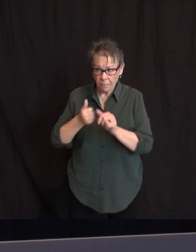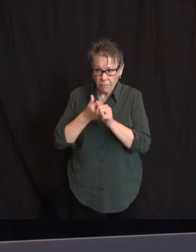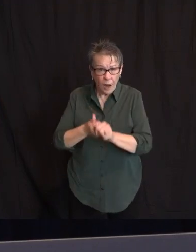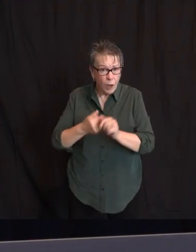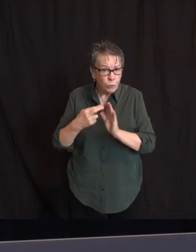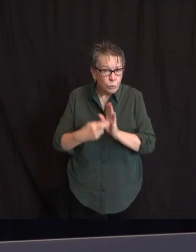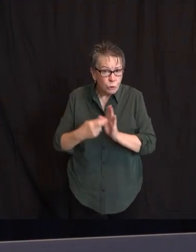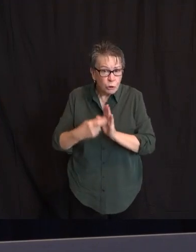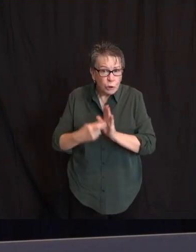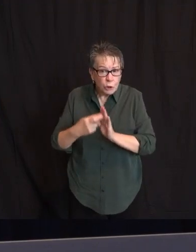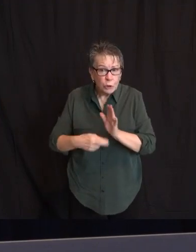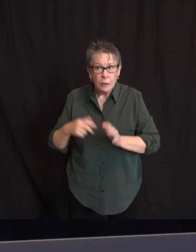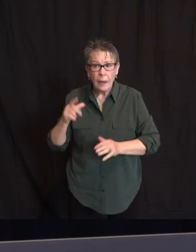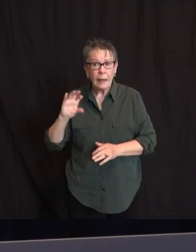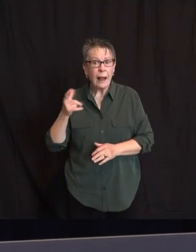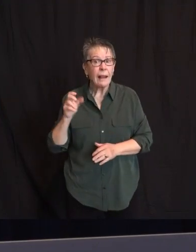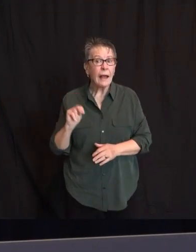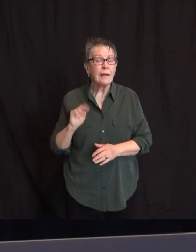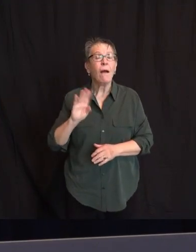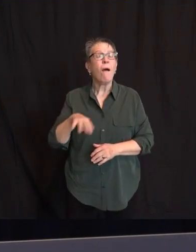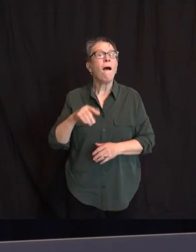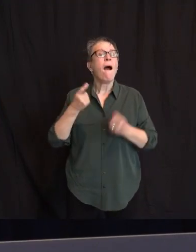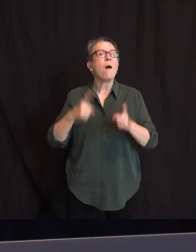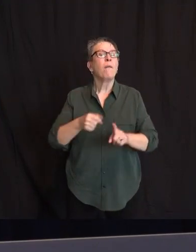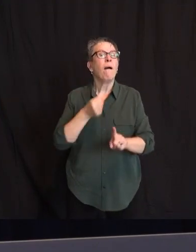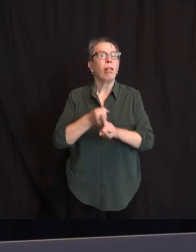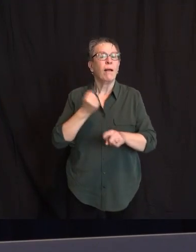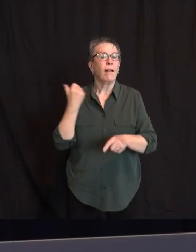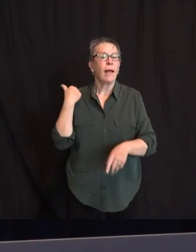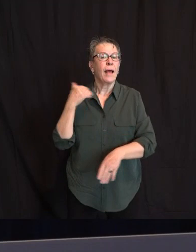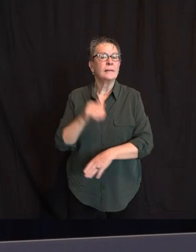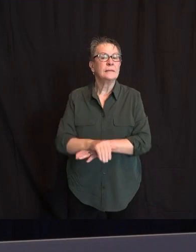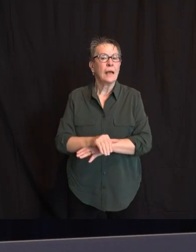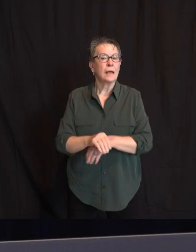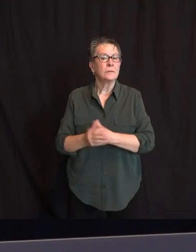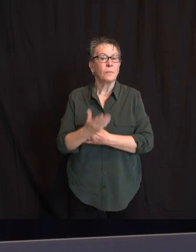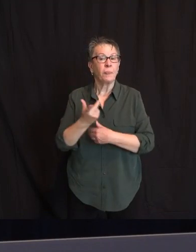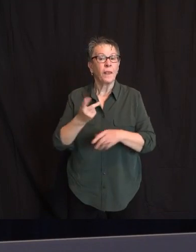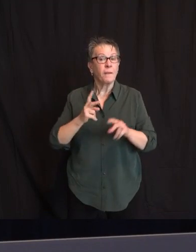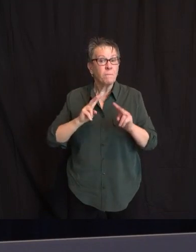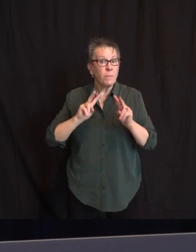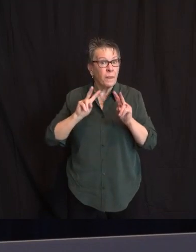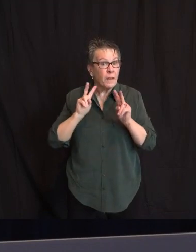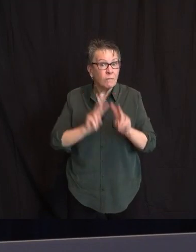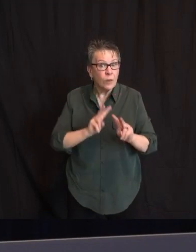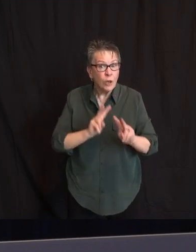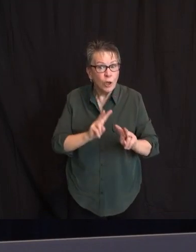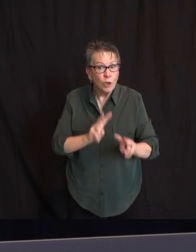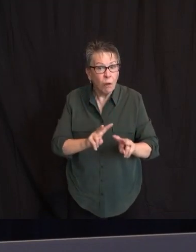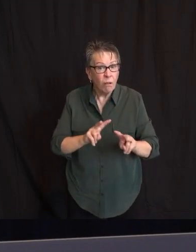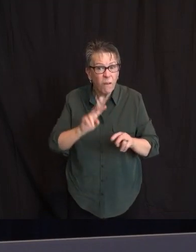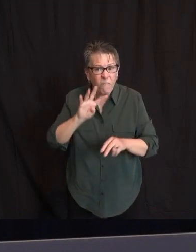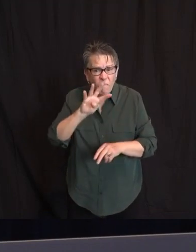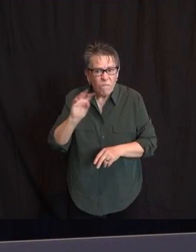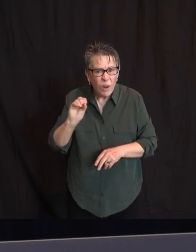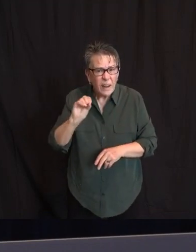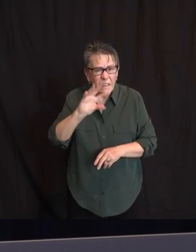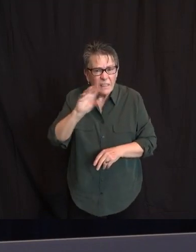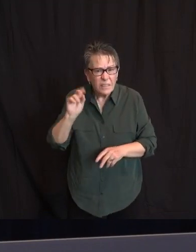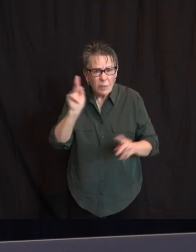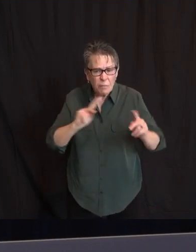up a funeral that had 40 to 50 attendees at a funeral. That was in Millstone. Troopers from our Port